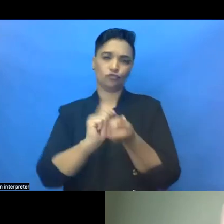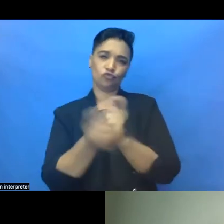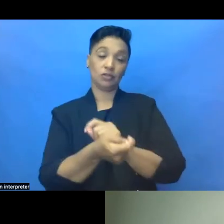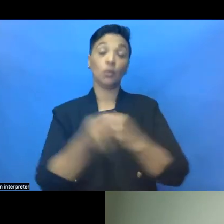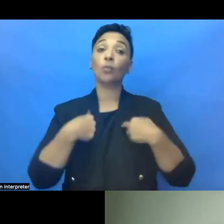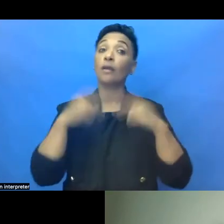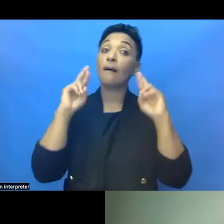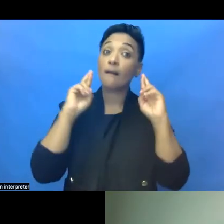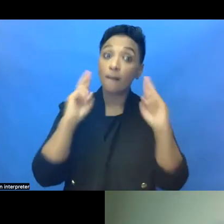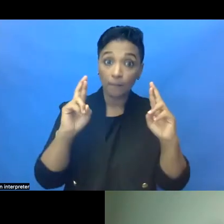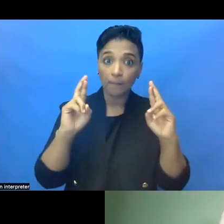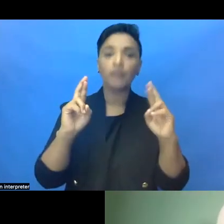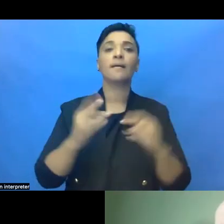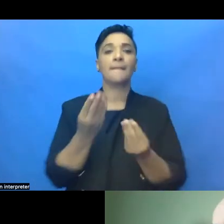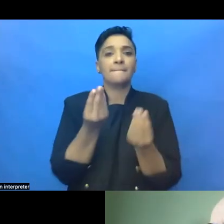be used